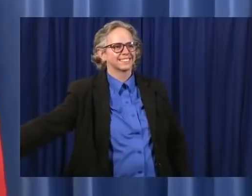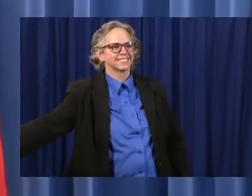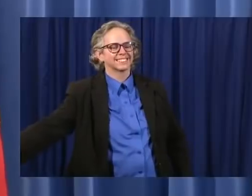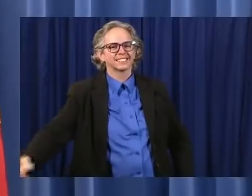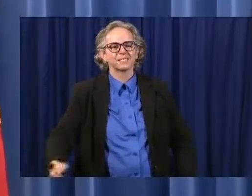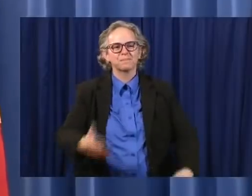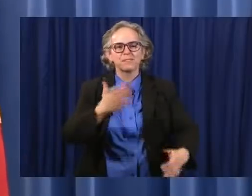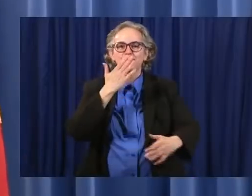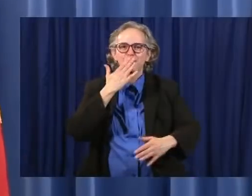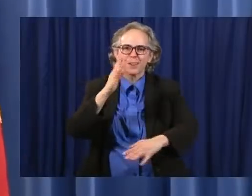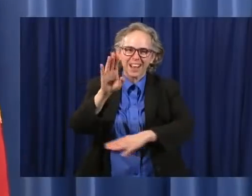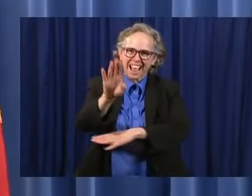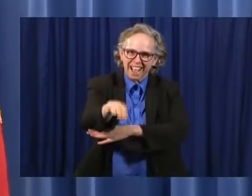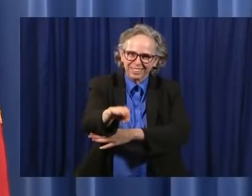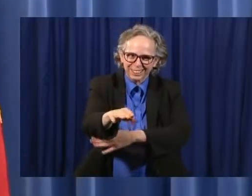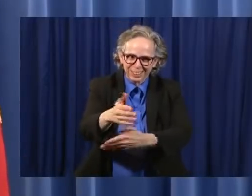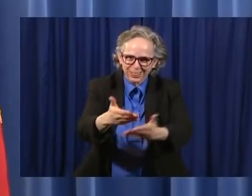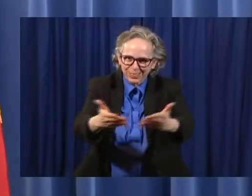Good afternoon, everybody.